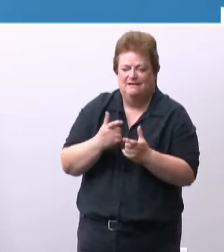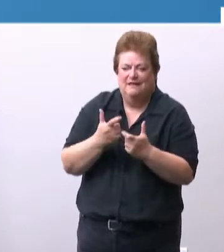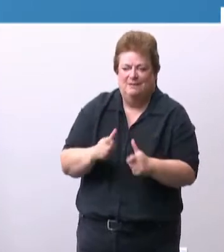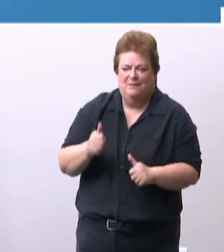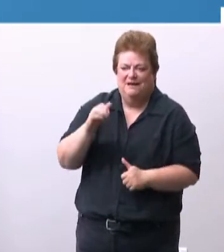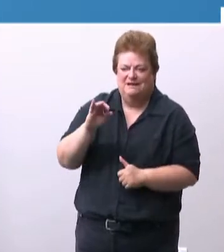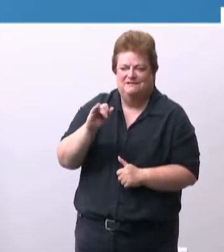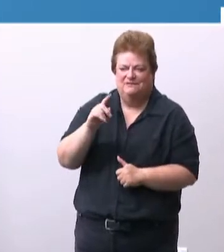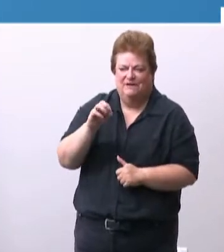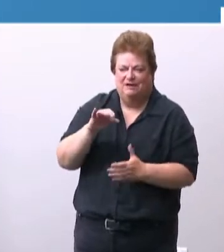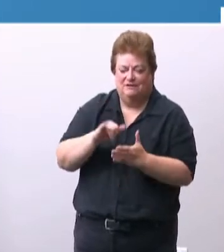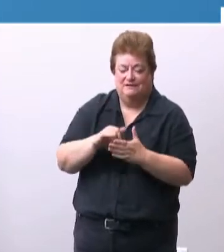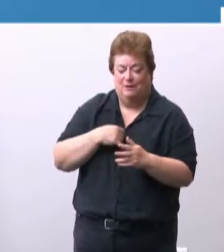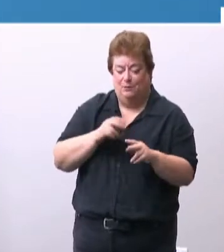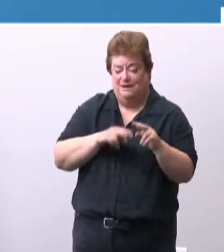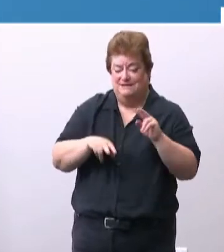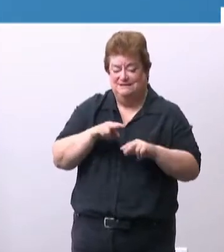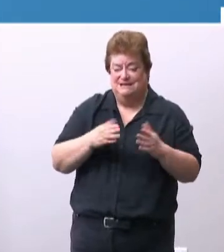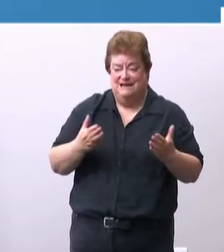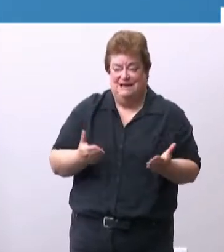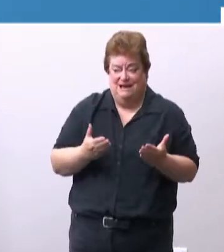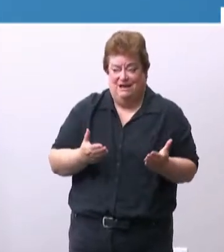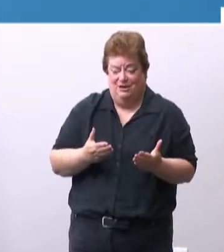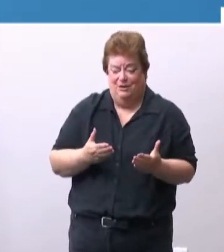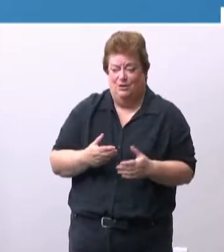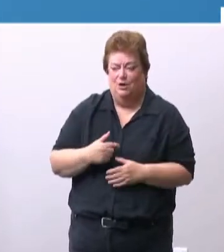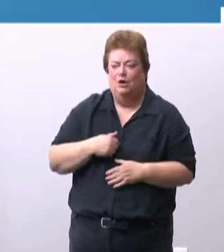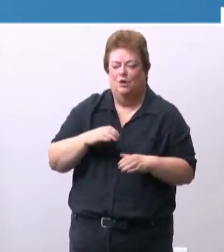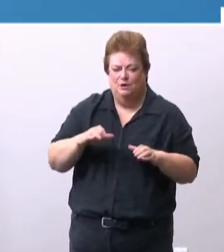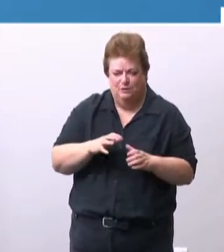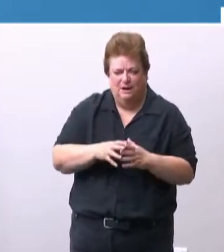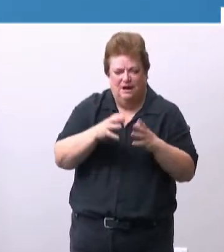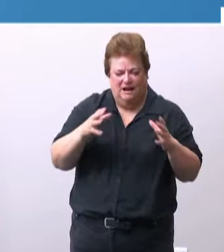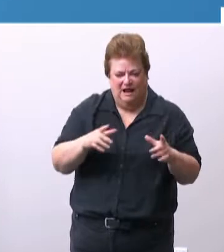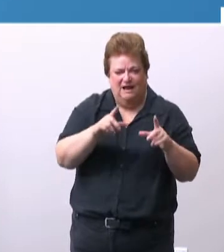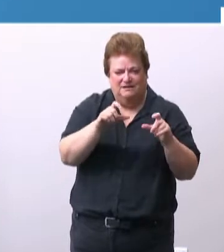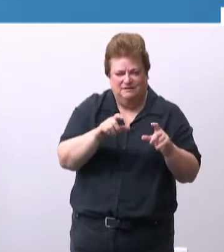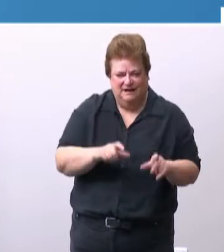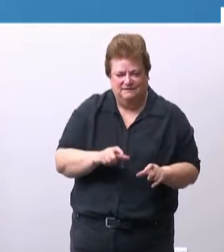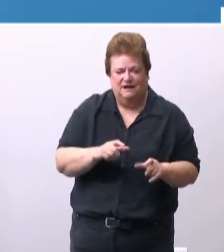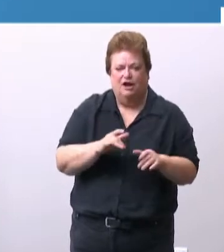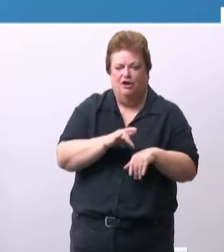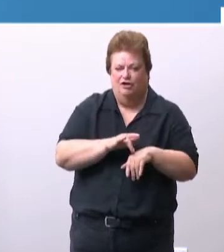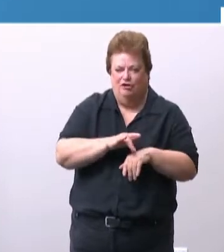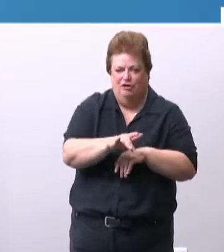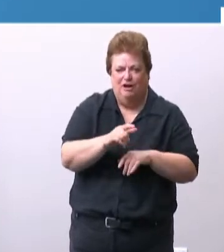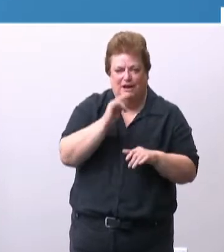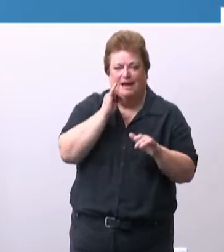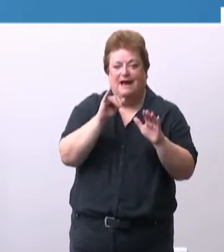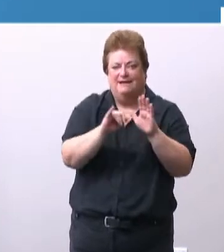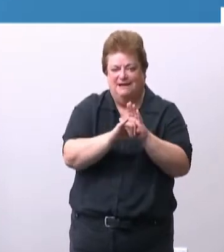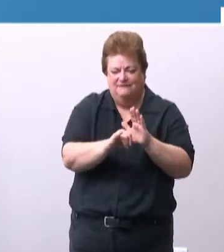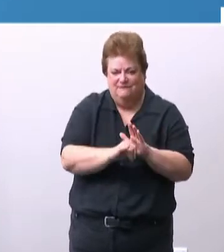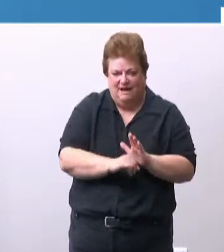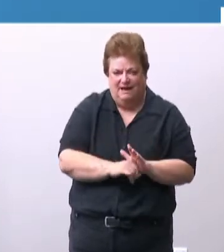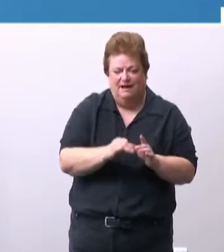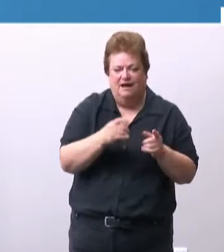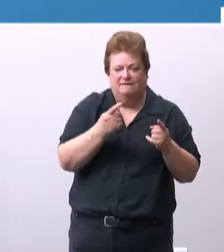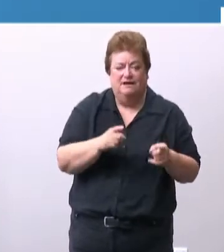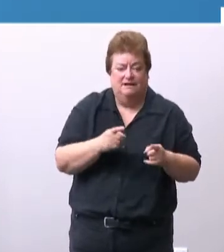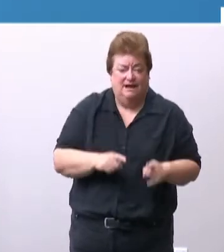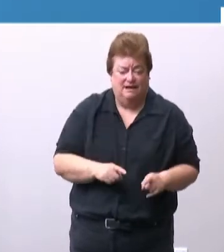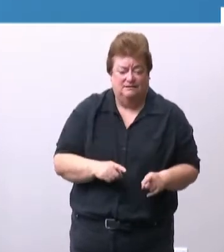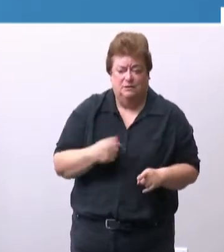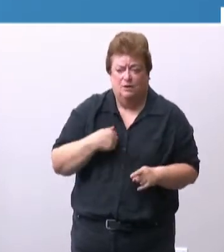factors that we're seeing here. We're doing a lot of testing and doing early identification of cases. And we're